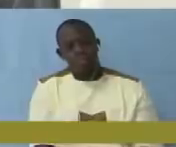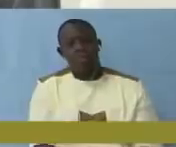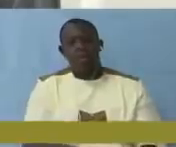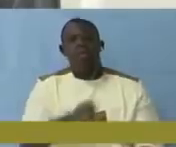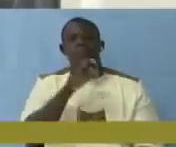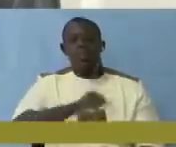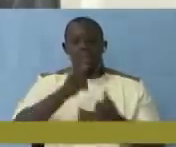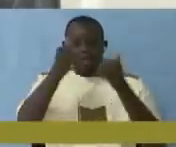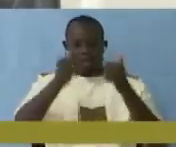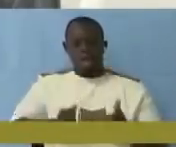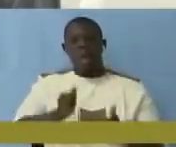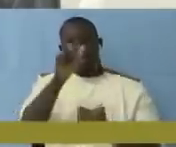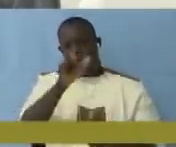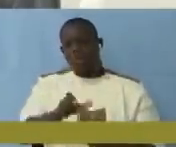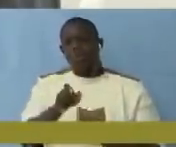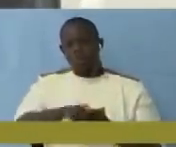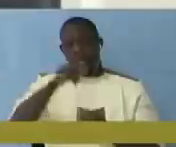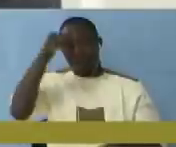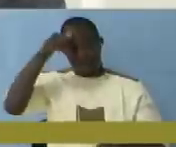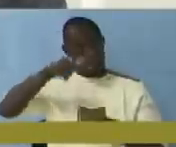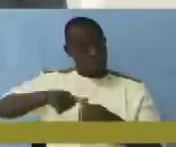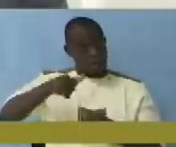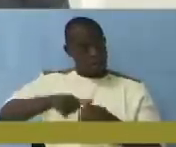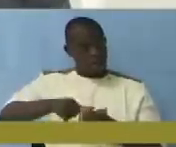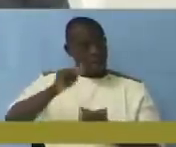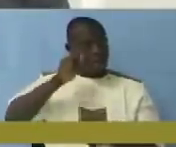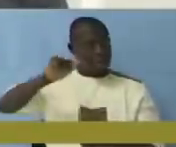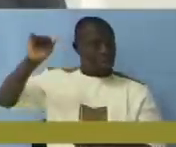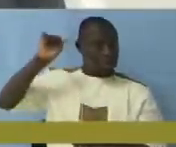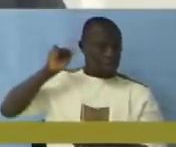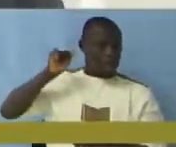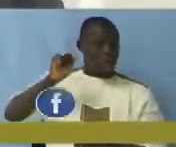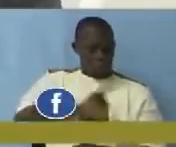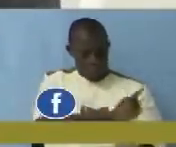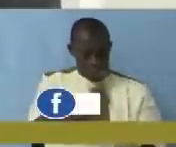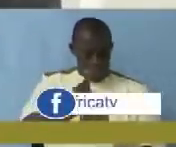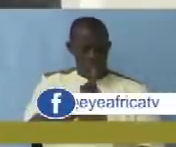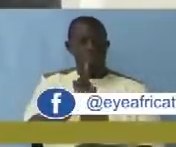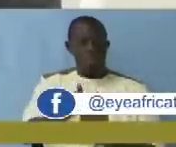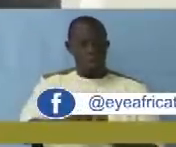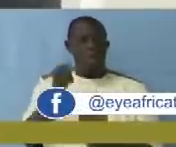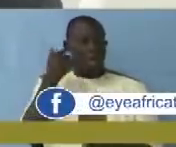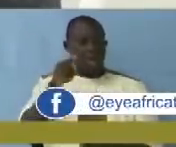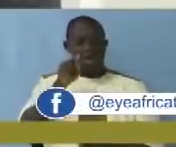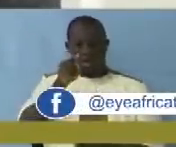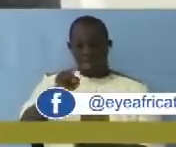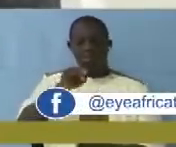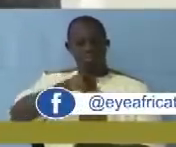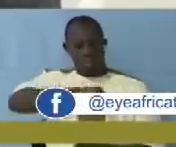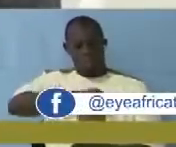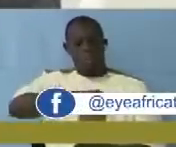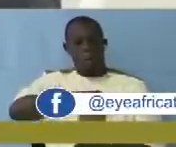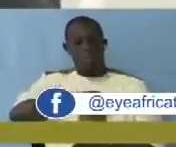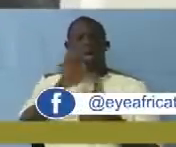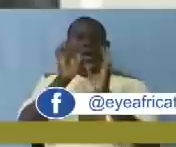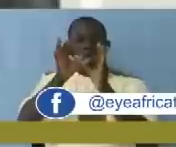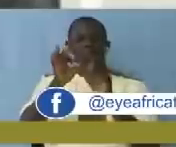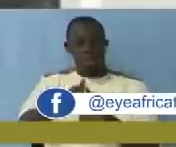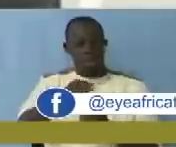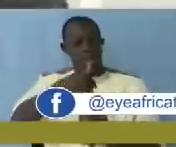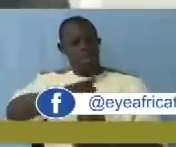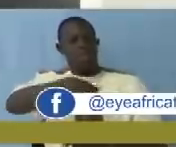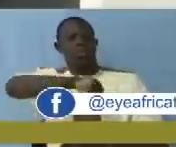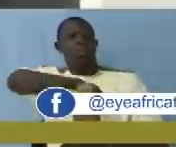Mr. Chair, remember yesterday we had, this is his testimony. This is my